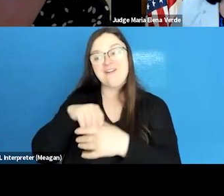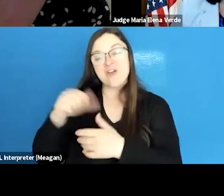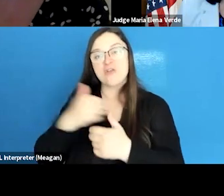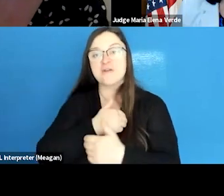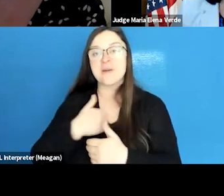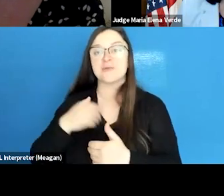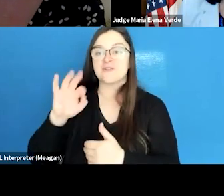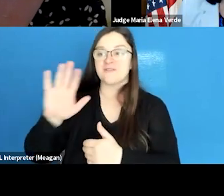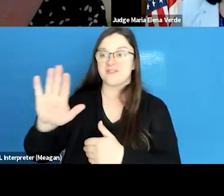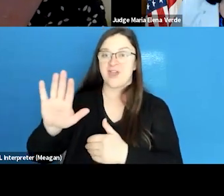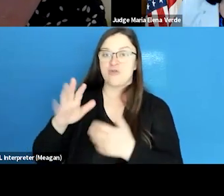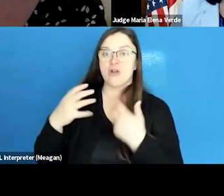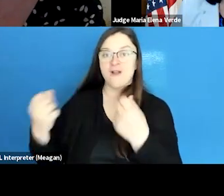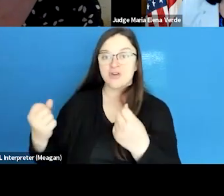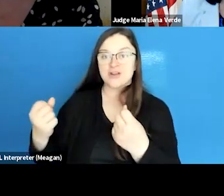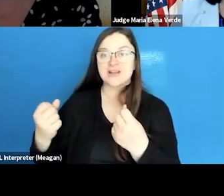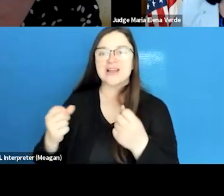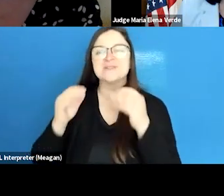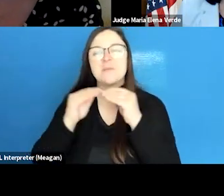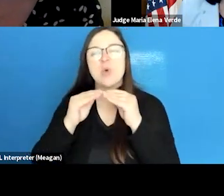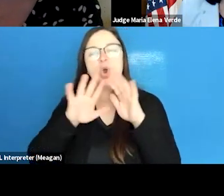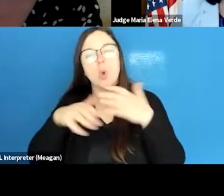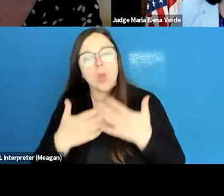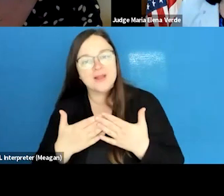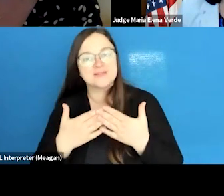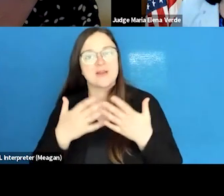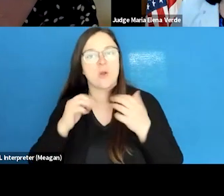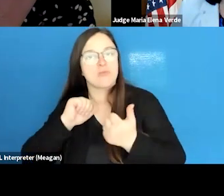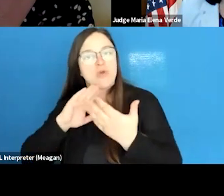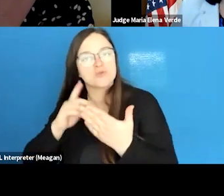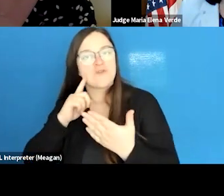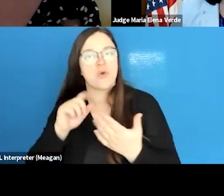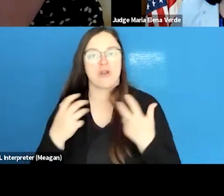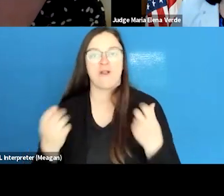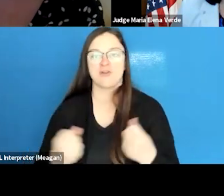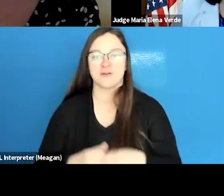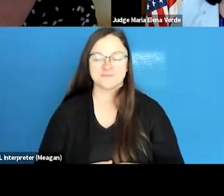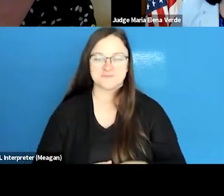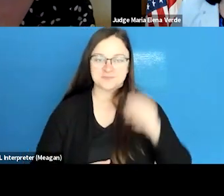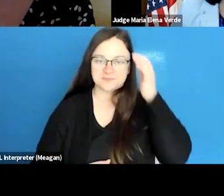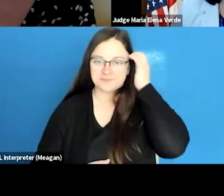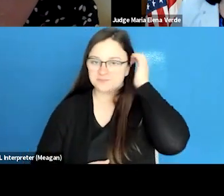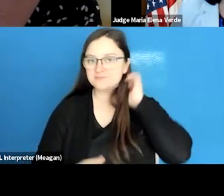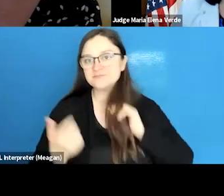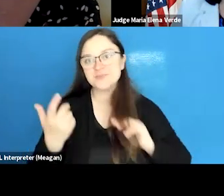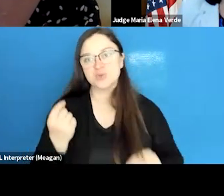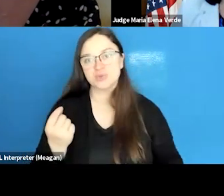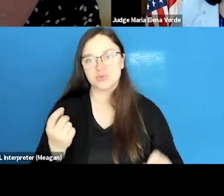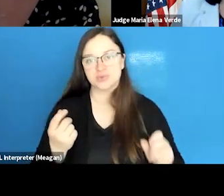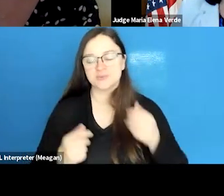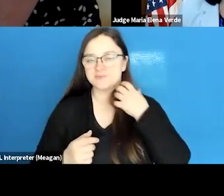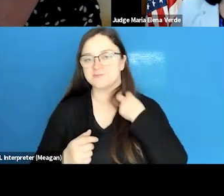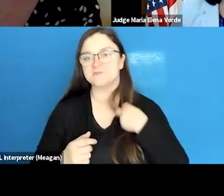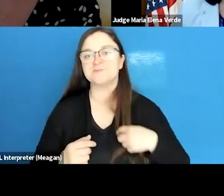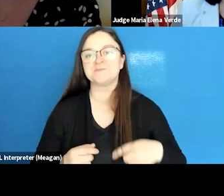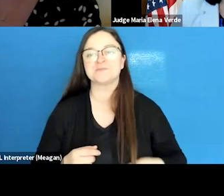the recovery process is a more holistic approach to recovery. So some things we can do. One,